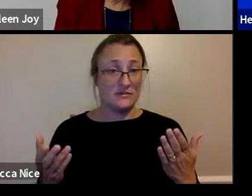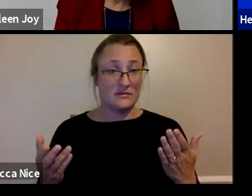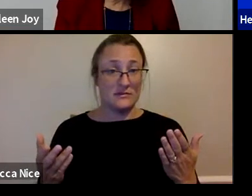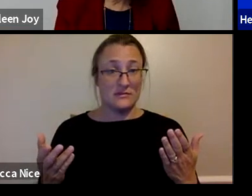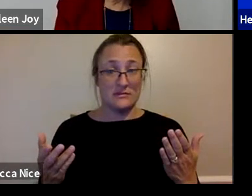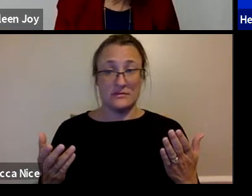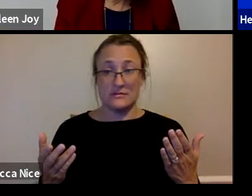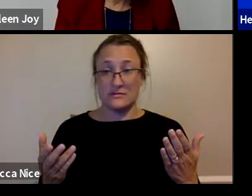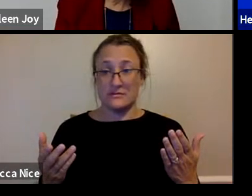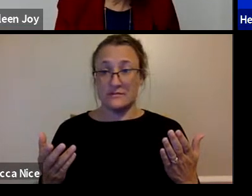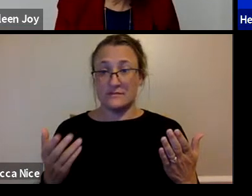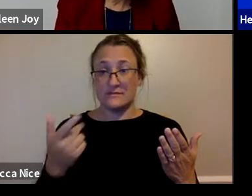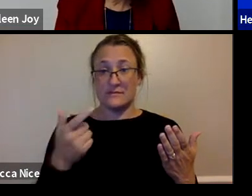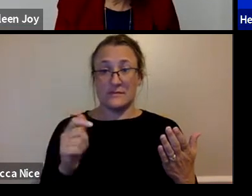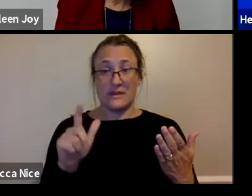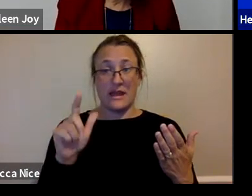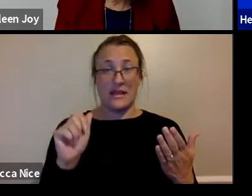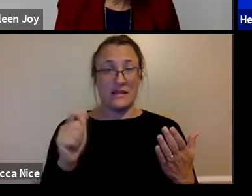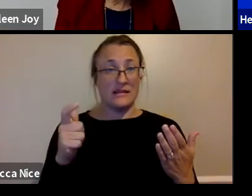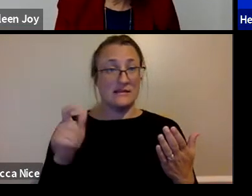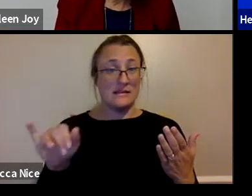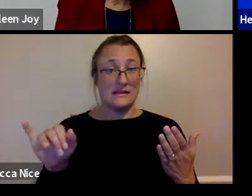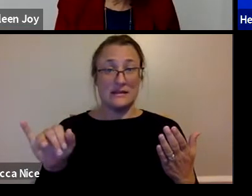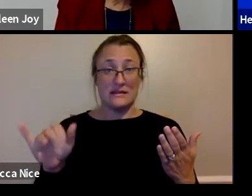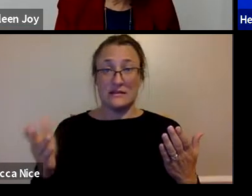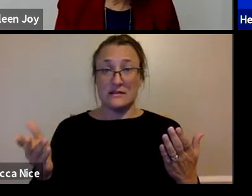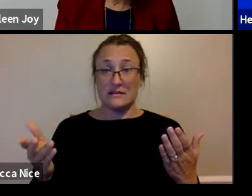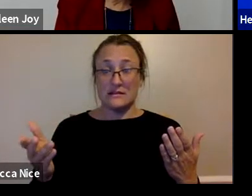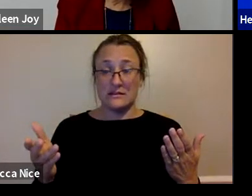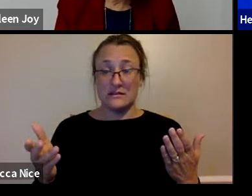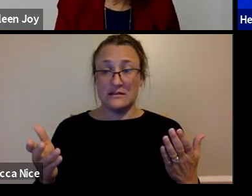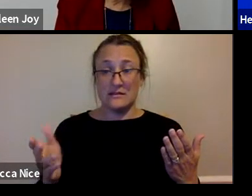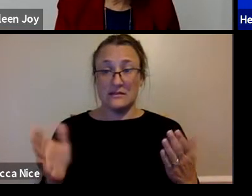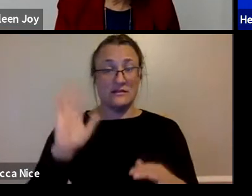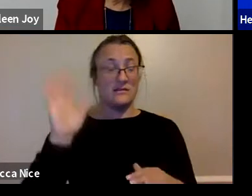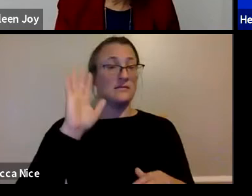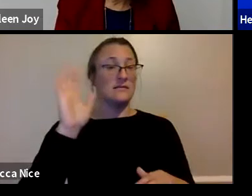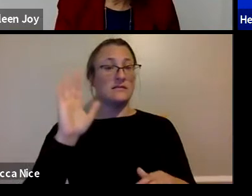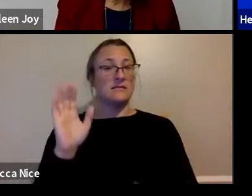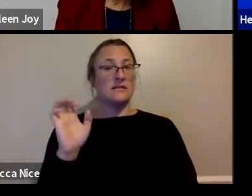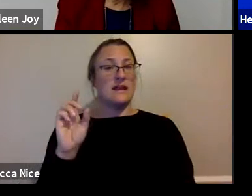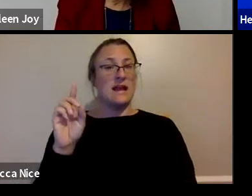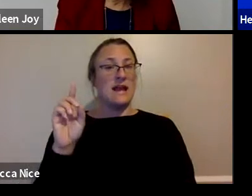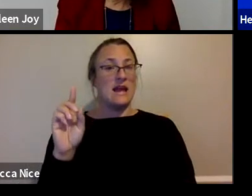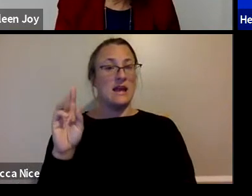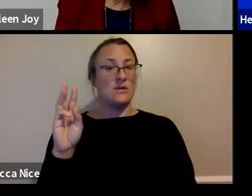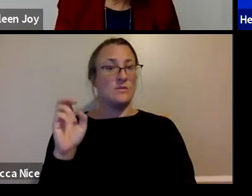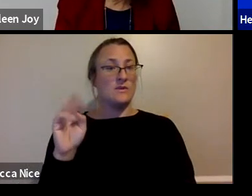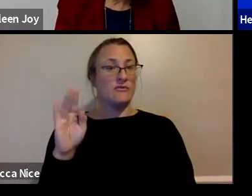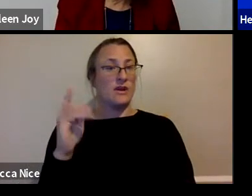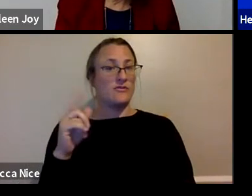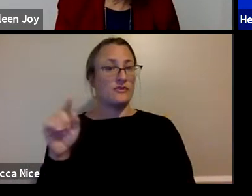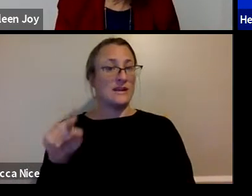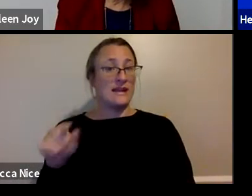Can we have Galaxy? Edwin Rodriguez, can you hear me? Yes, we can, loud and